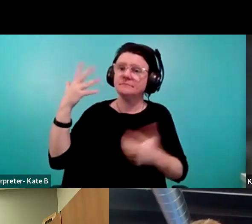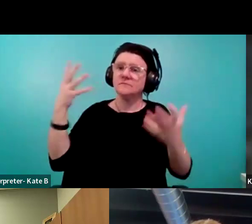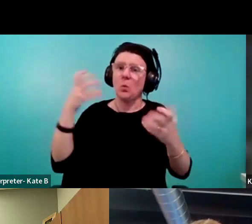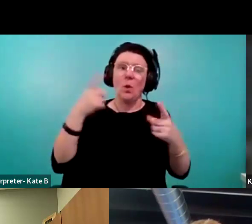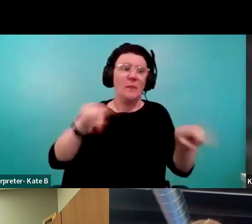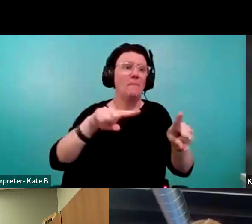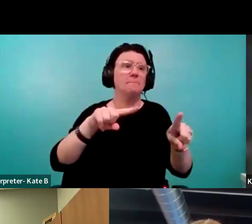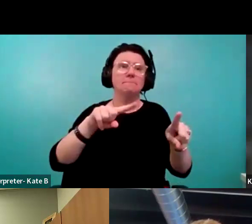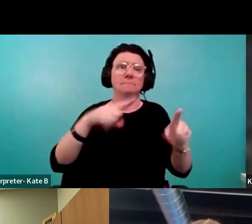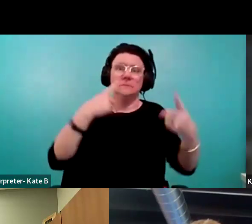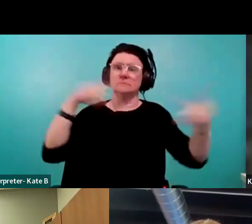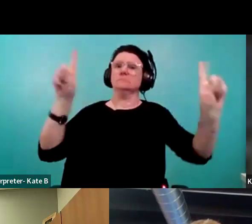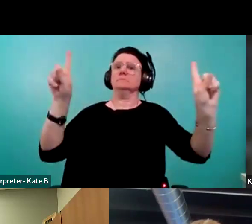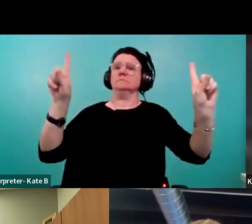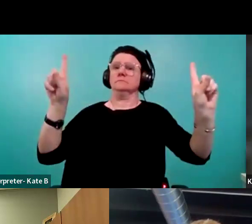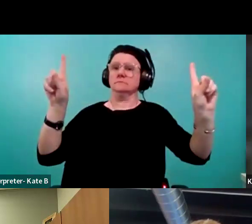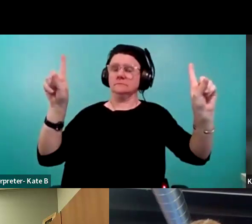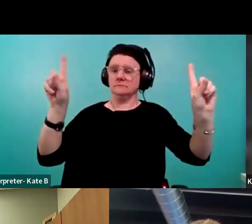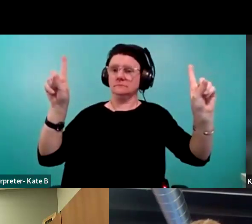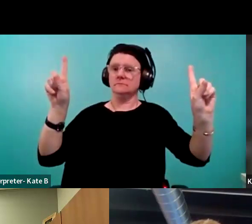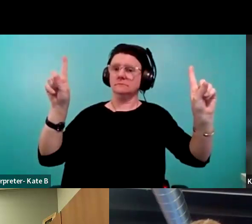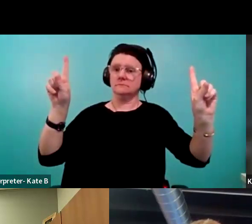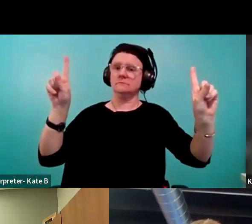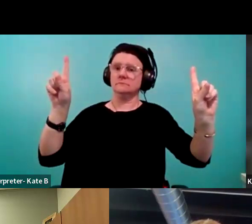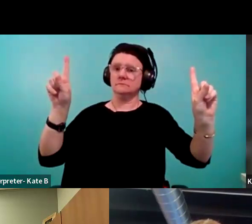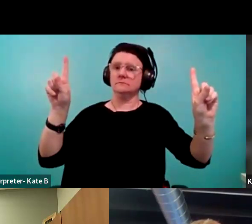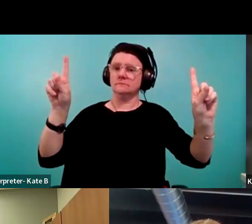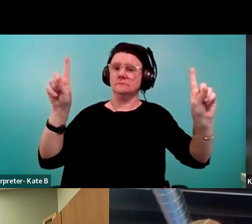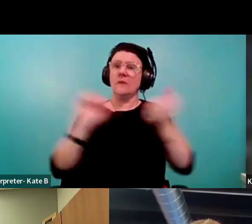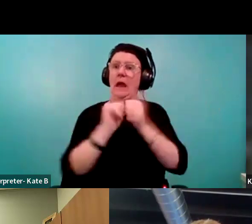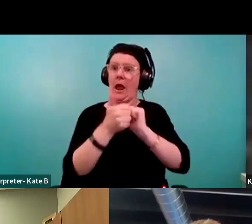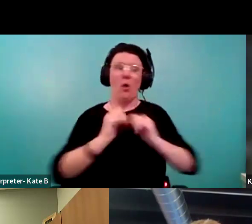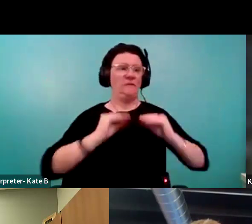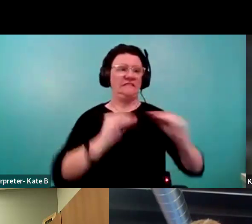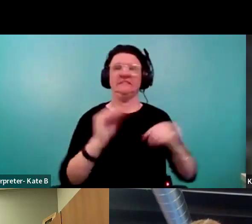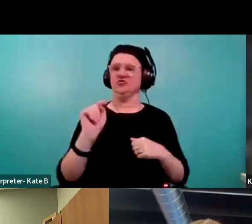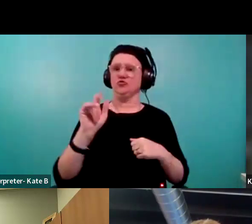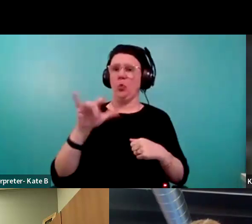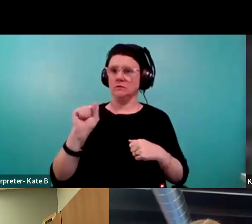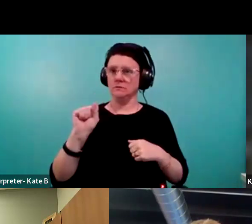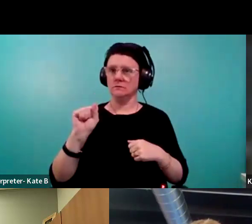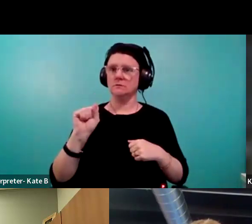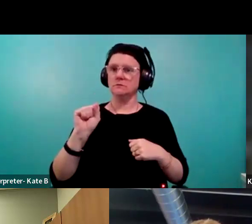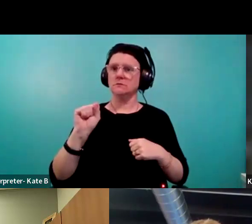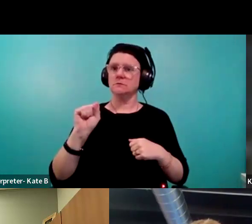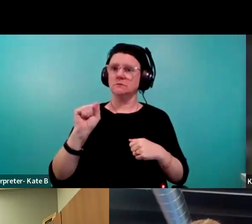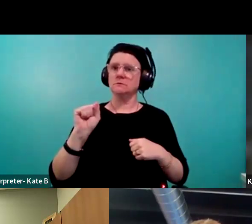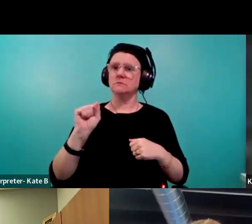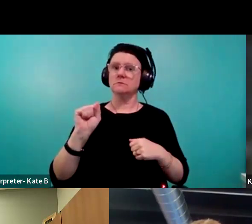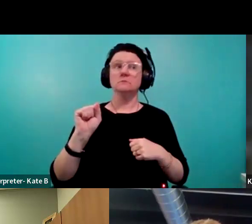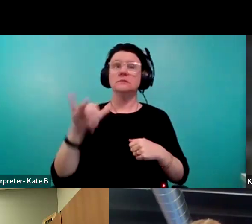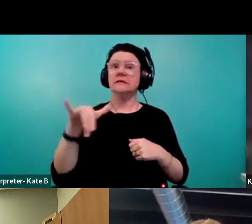to succeed with the tools we've given them. And so it's a